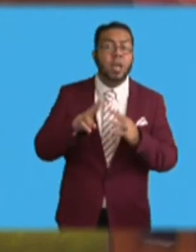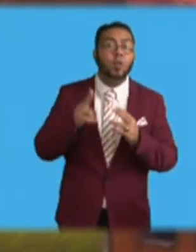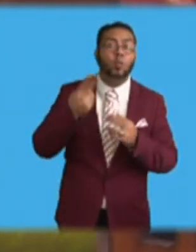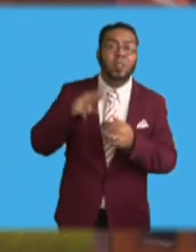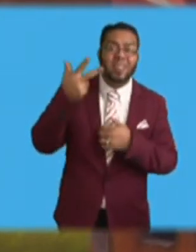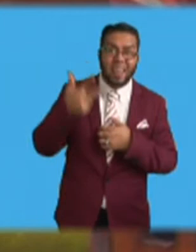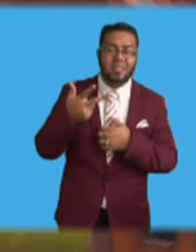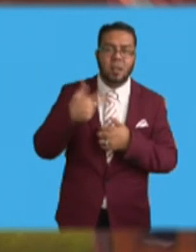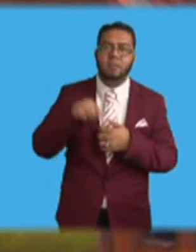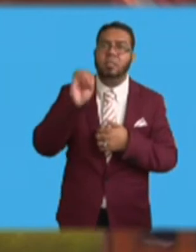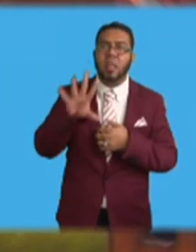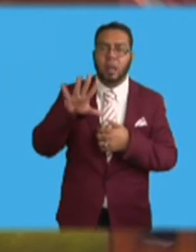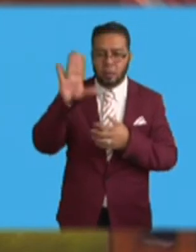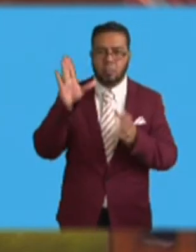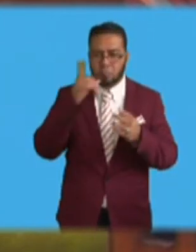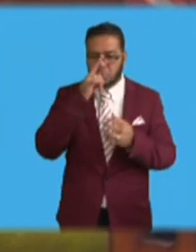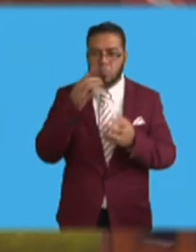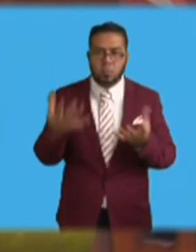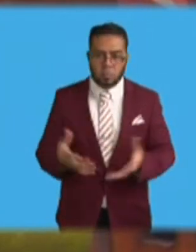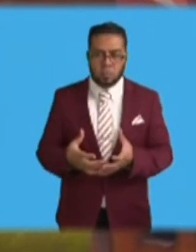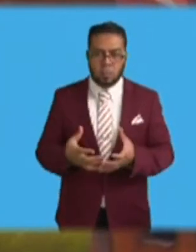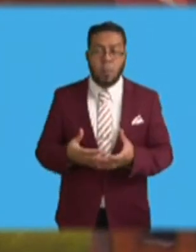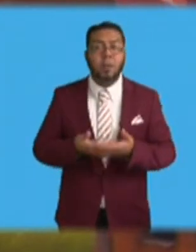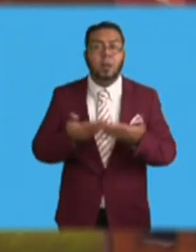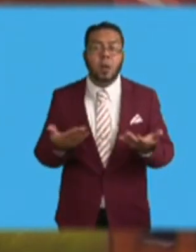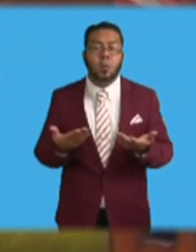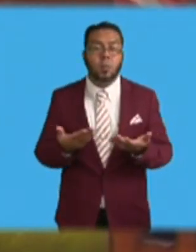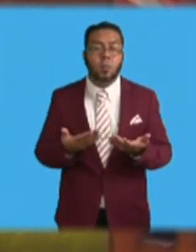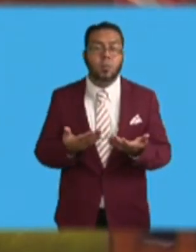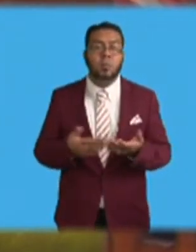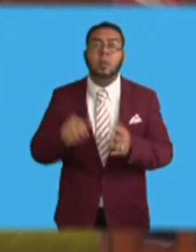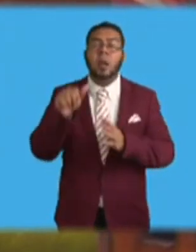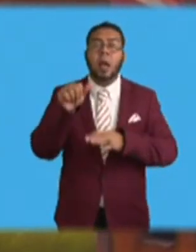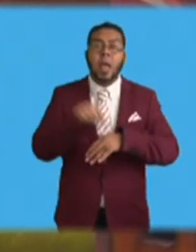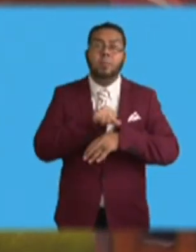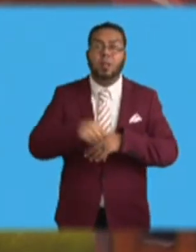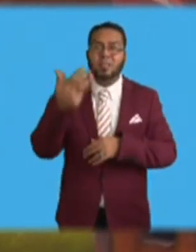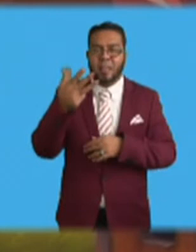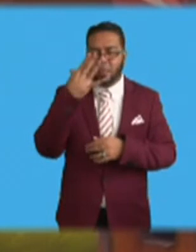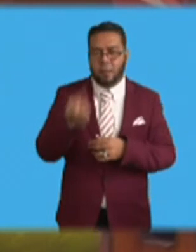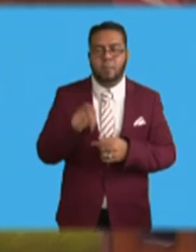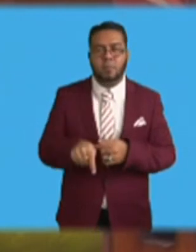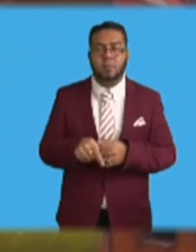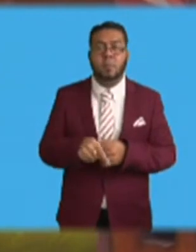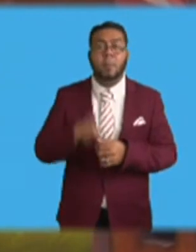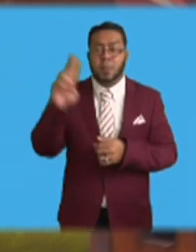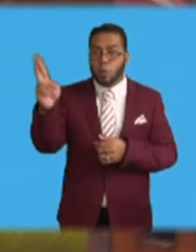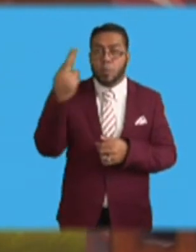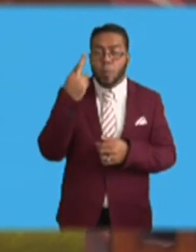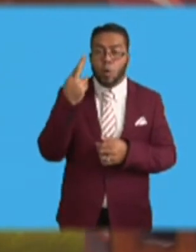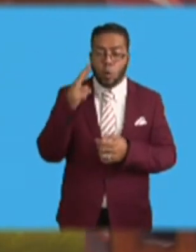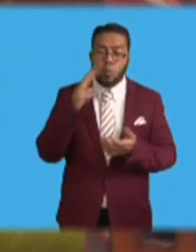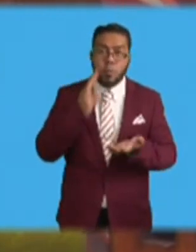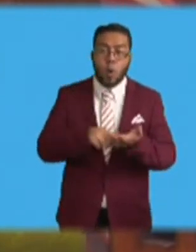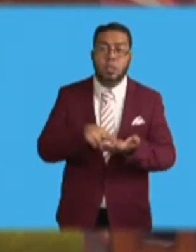10 cases as of April 12th, with the latest case reported on April 9th. Since the report of the first case at